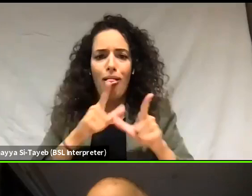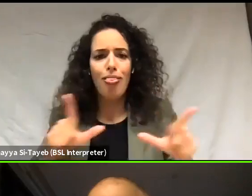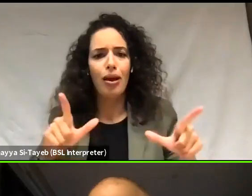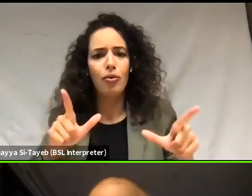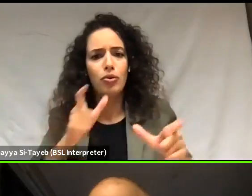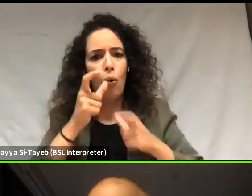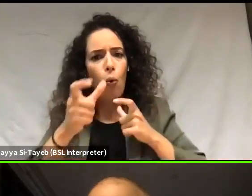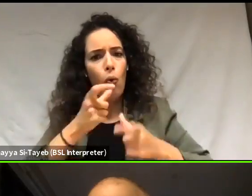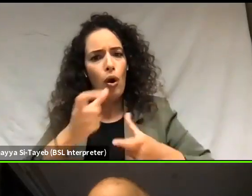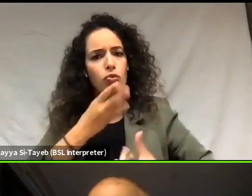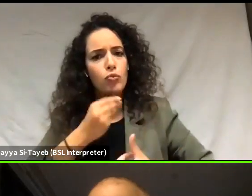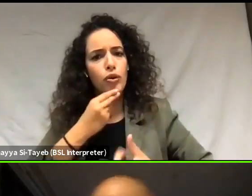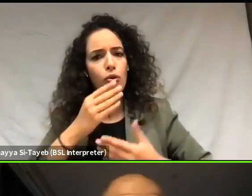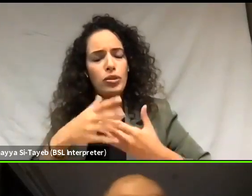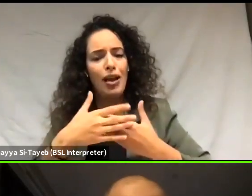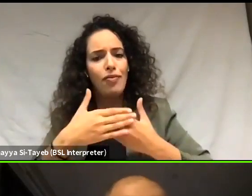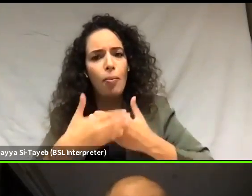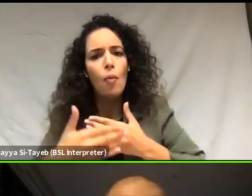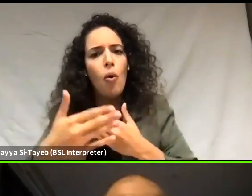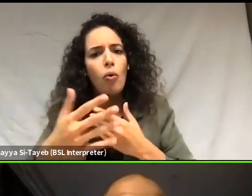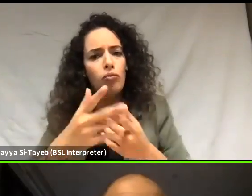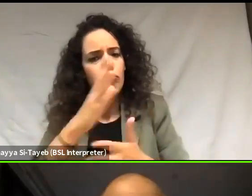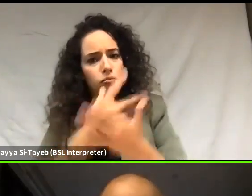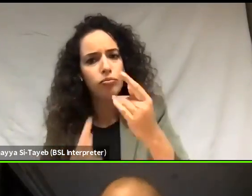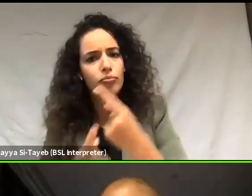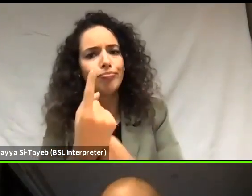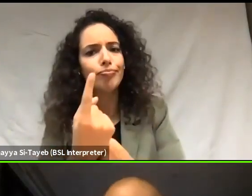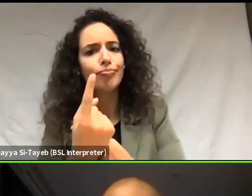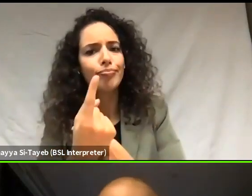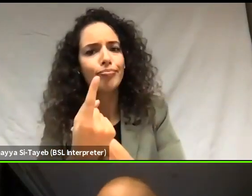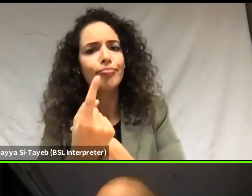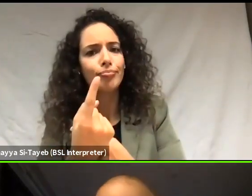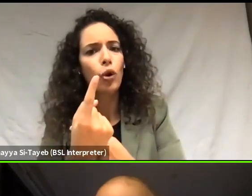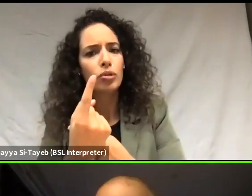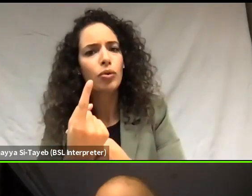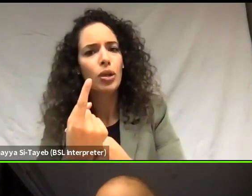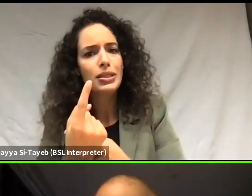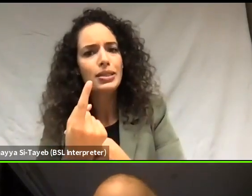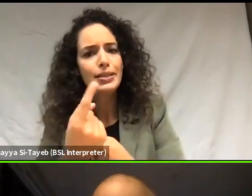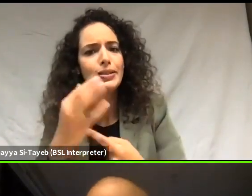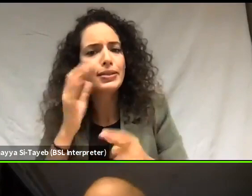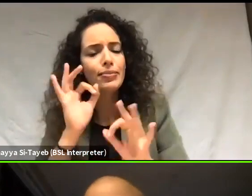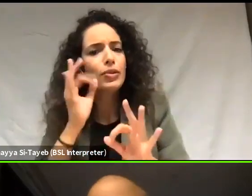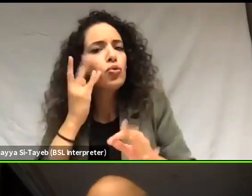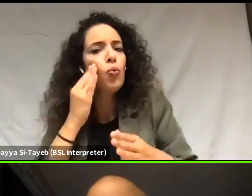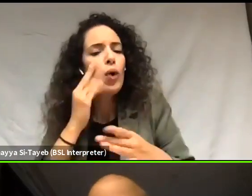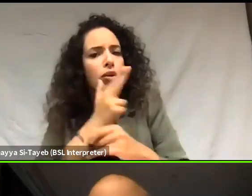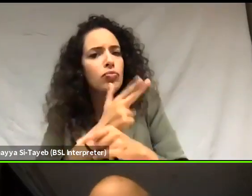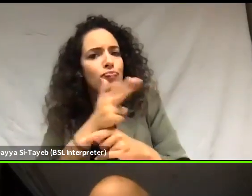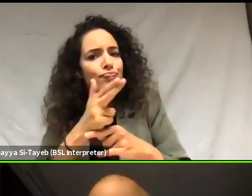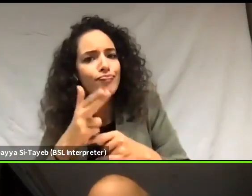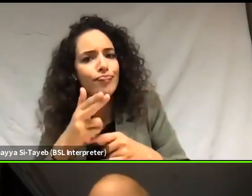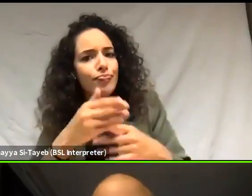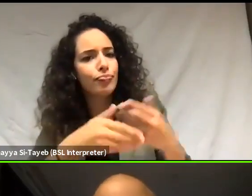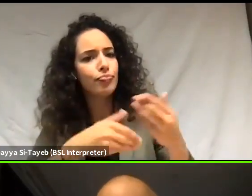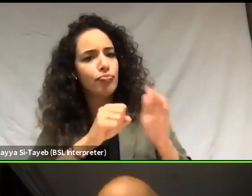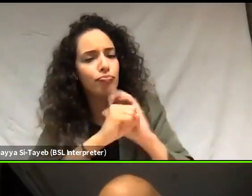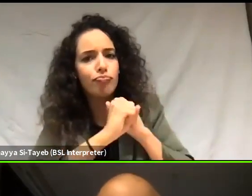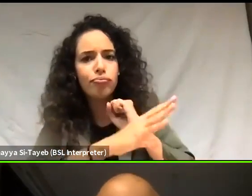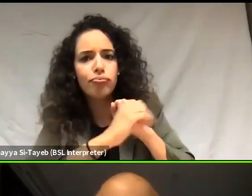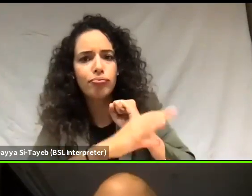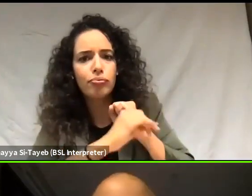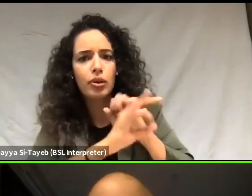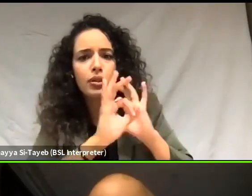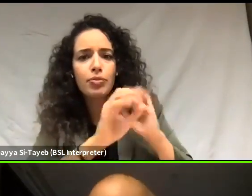is than reporting on terrorism. And particularly in the aftermath of a